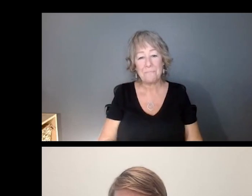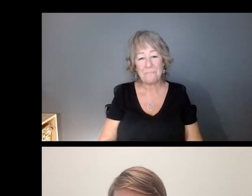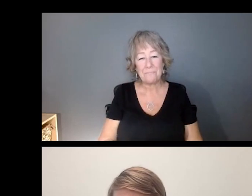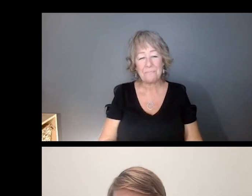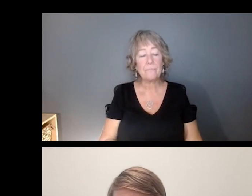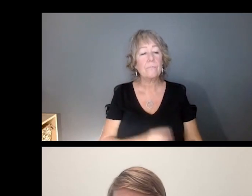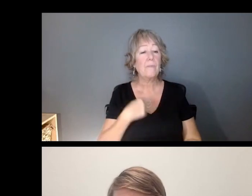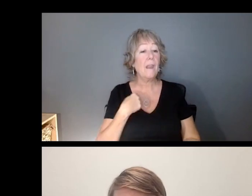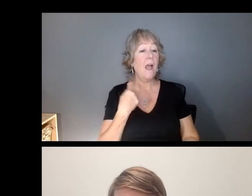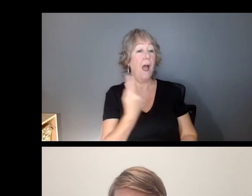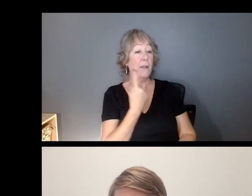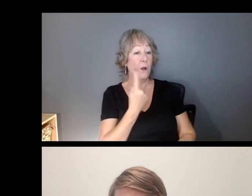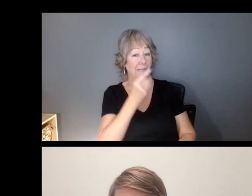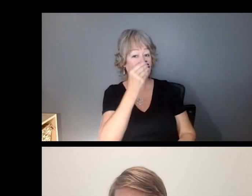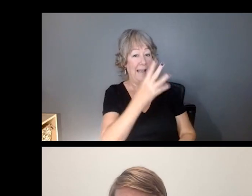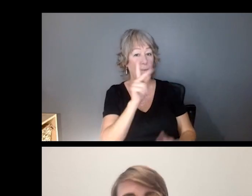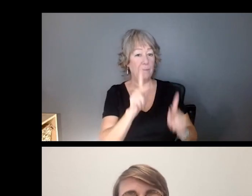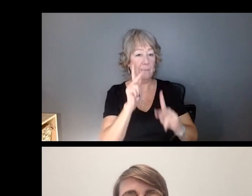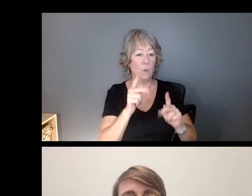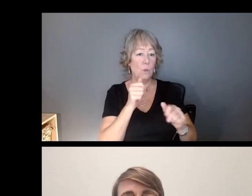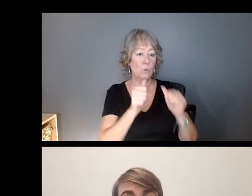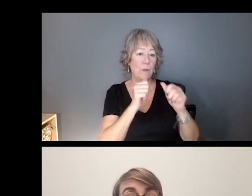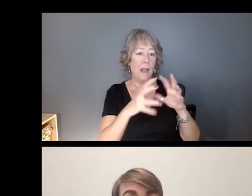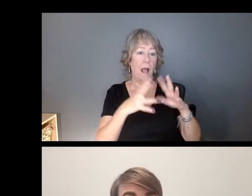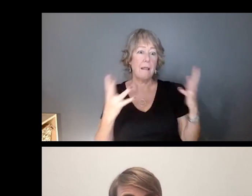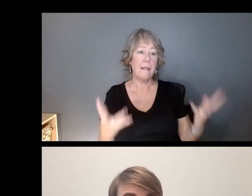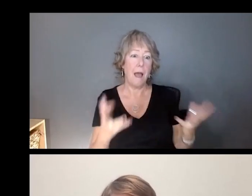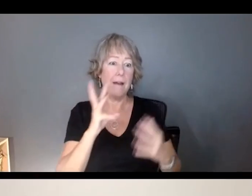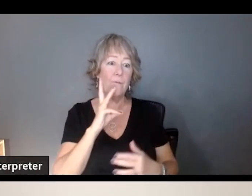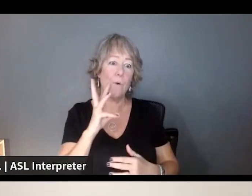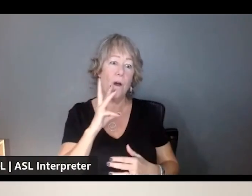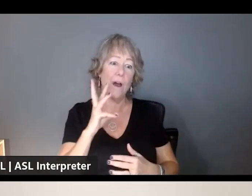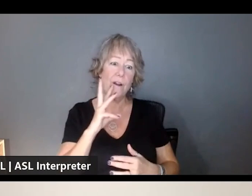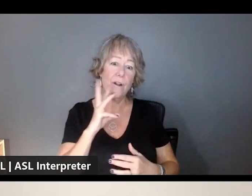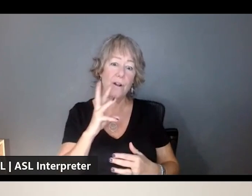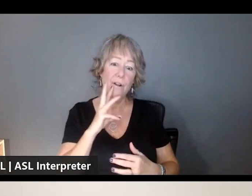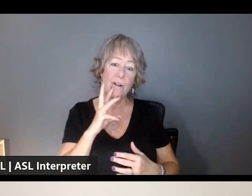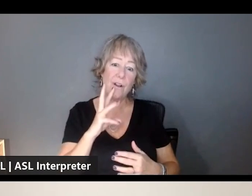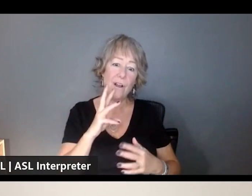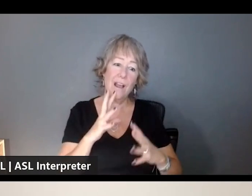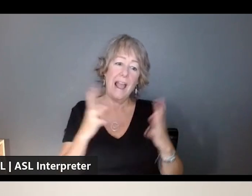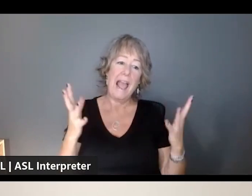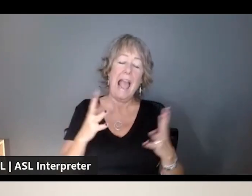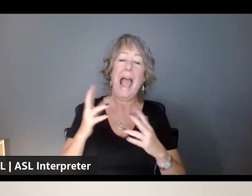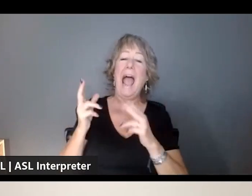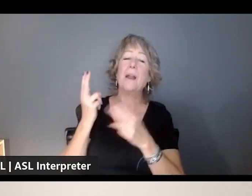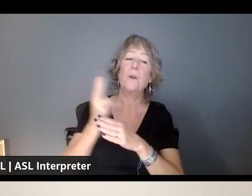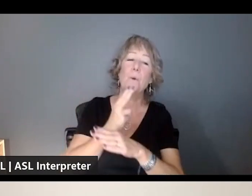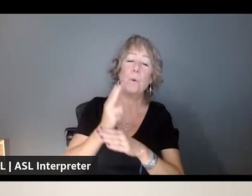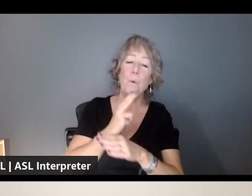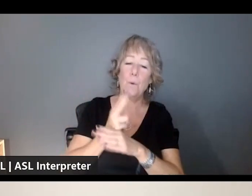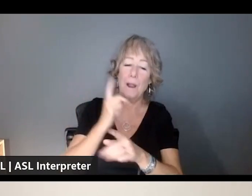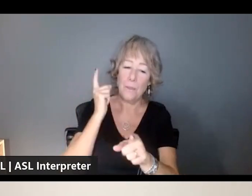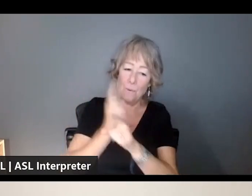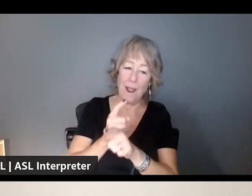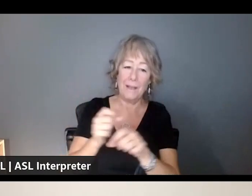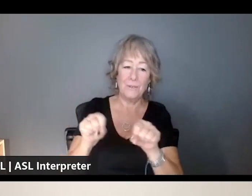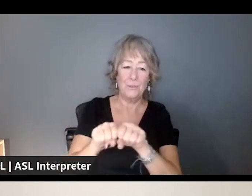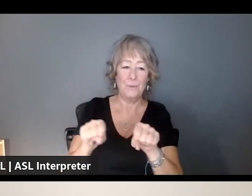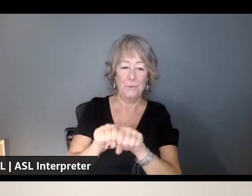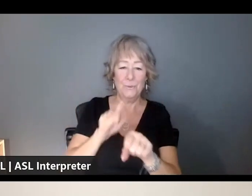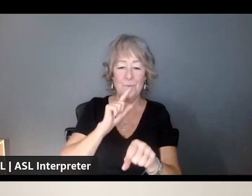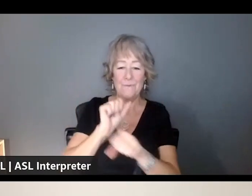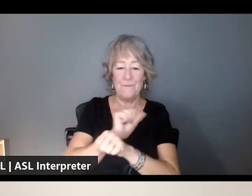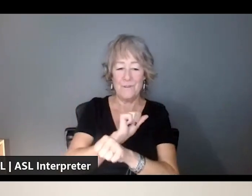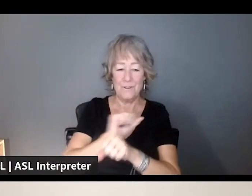to tell everyone, drink plenty of water too. Yes. And wear sneakers. I would say wear sneakers, right, Brian? Totally. I was going to say